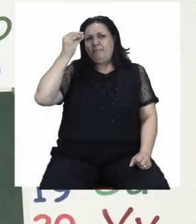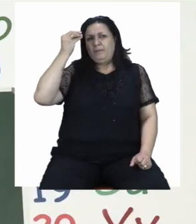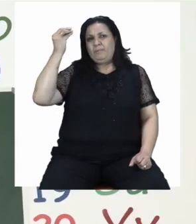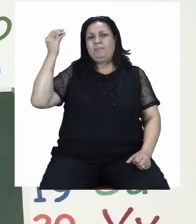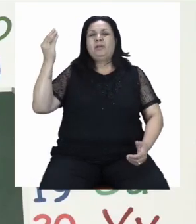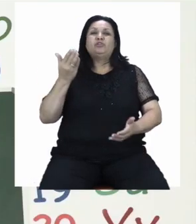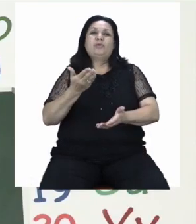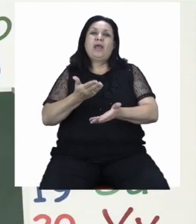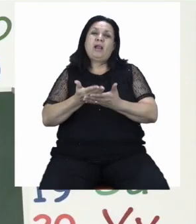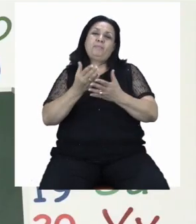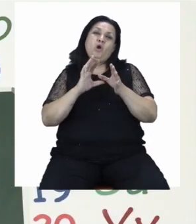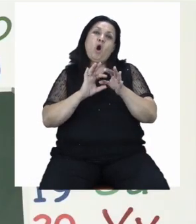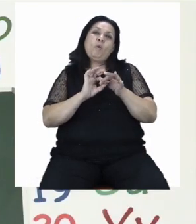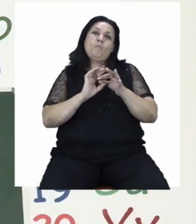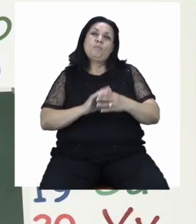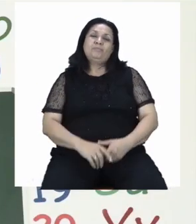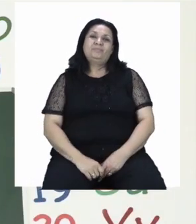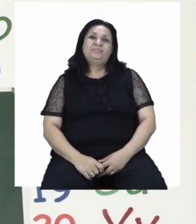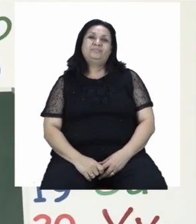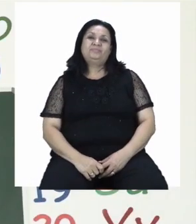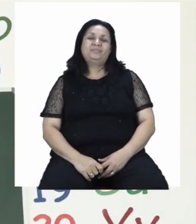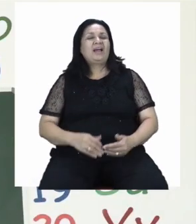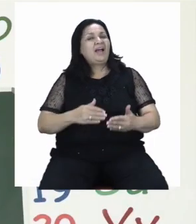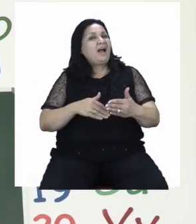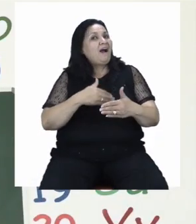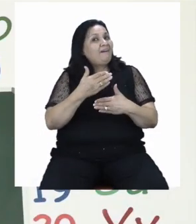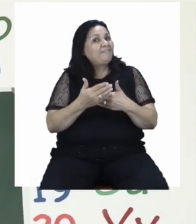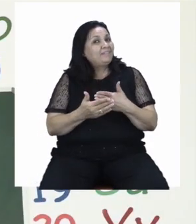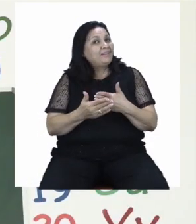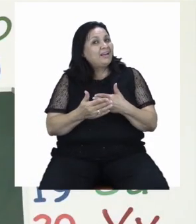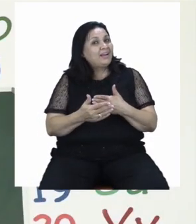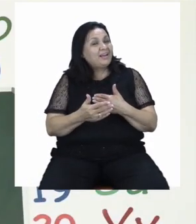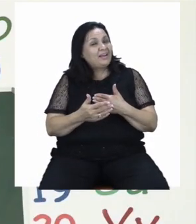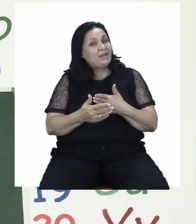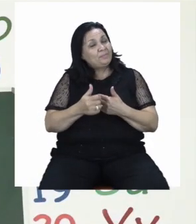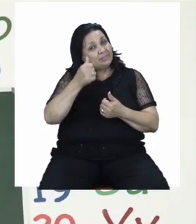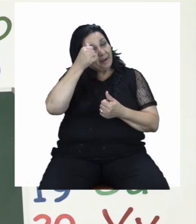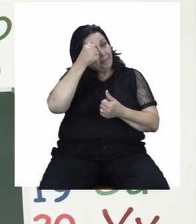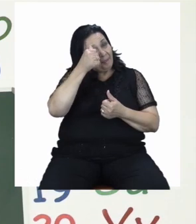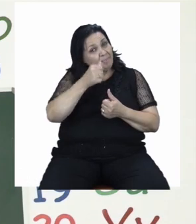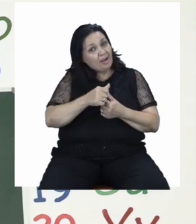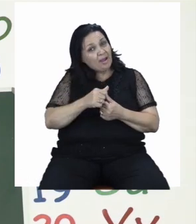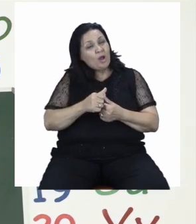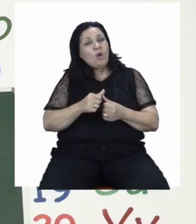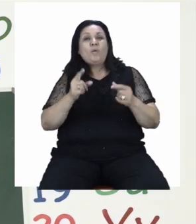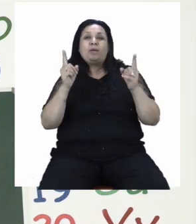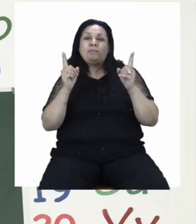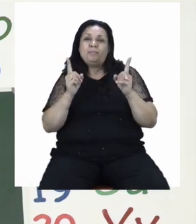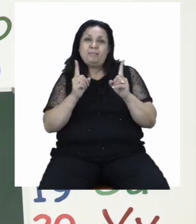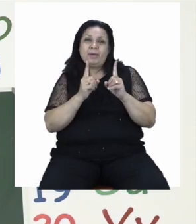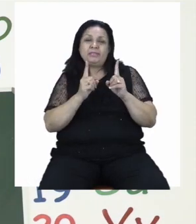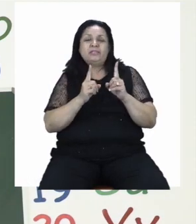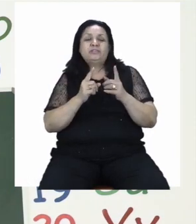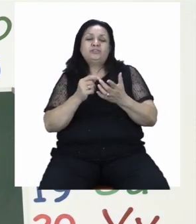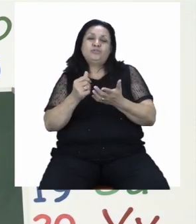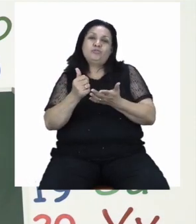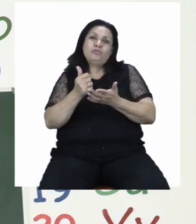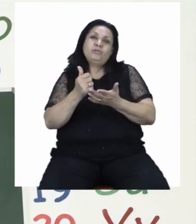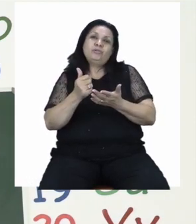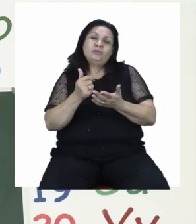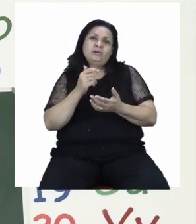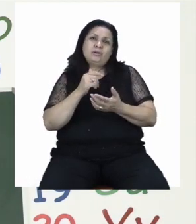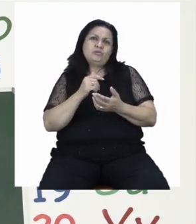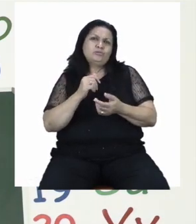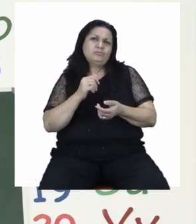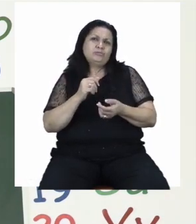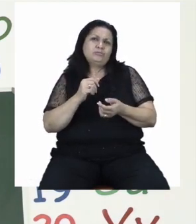you. Now, after every lesson, my dear friends, we need to sanitize.